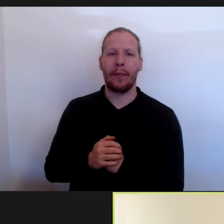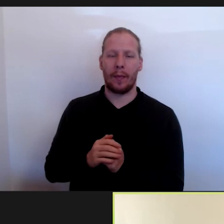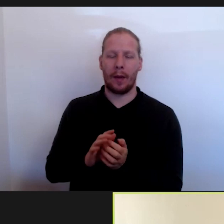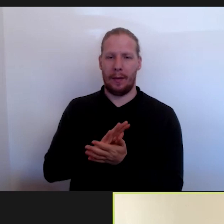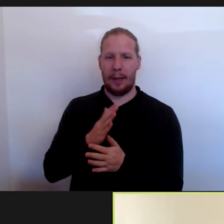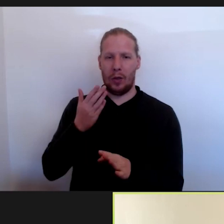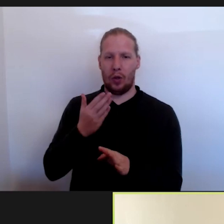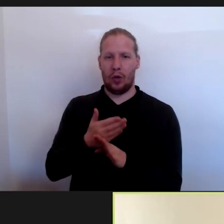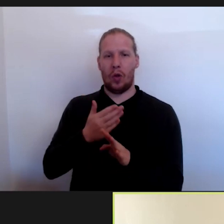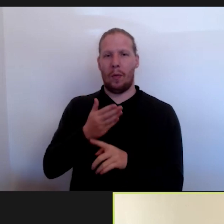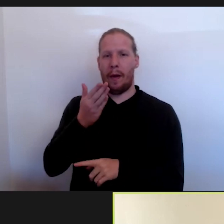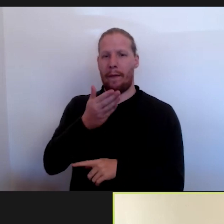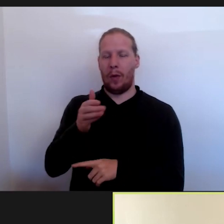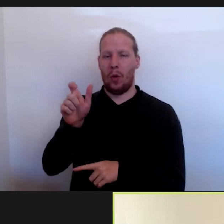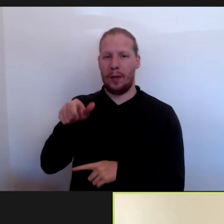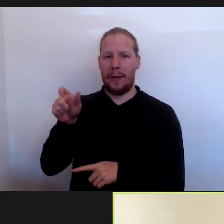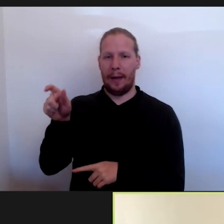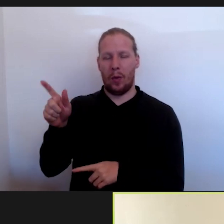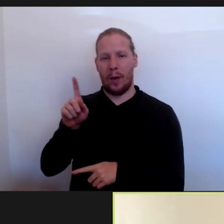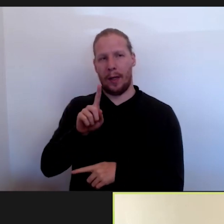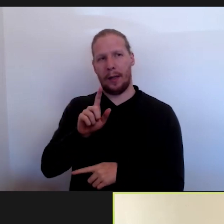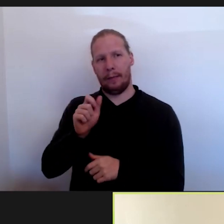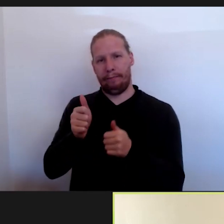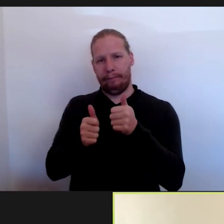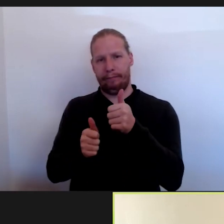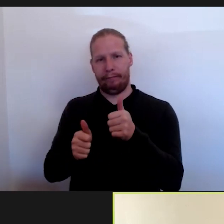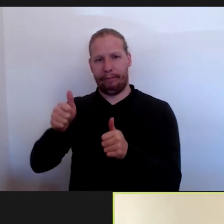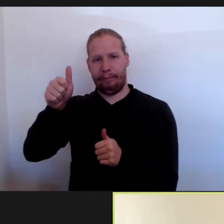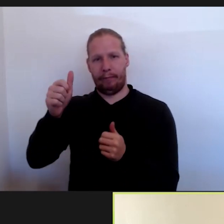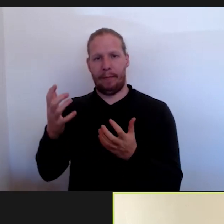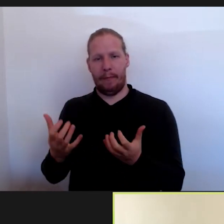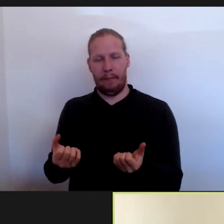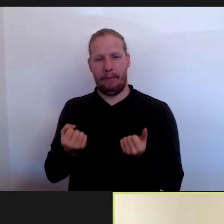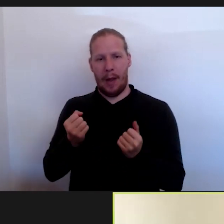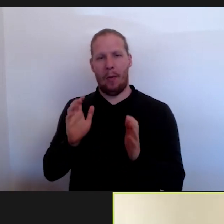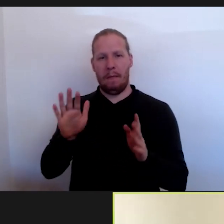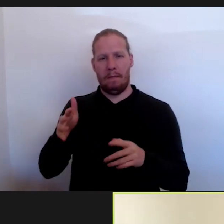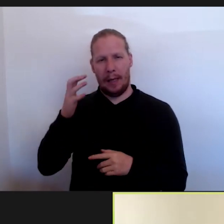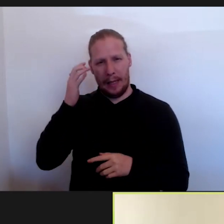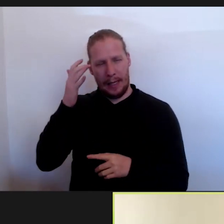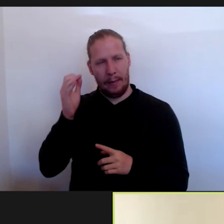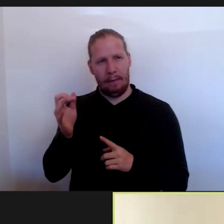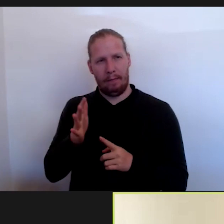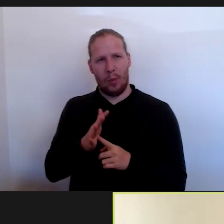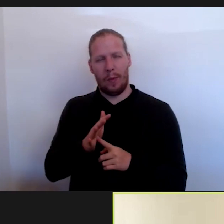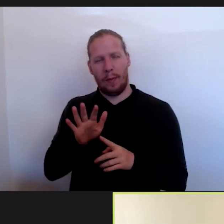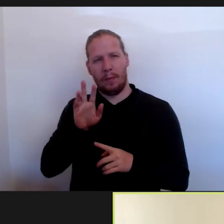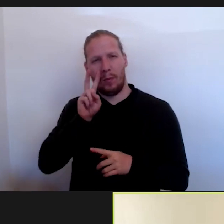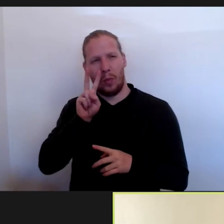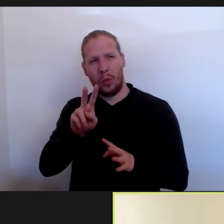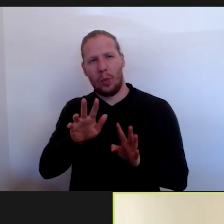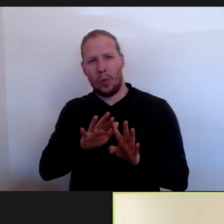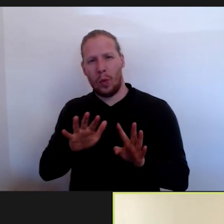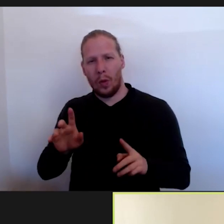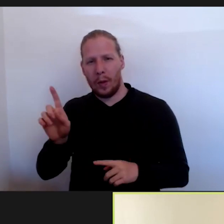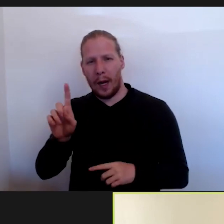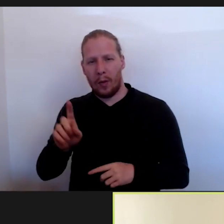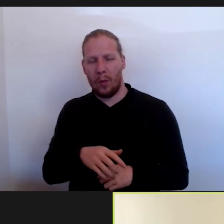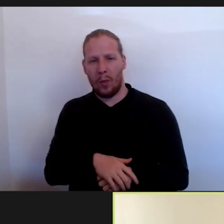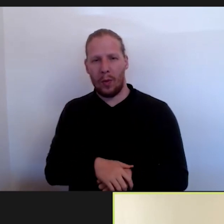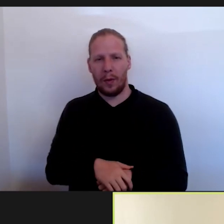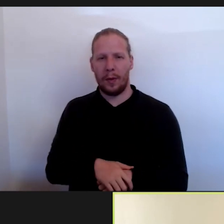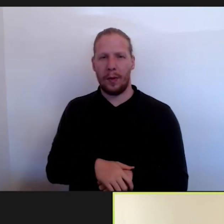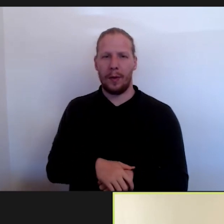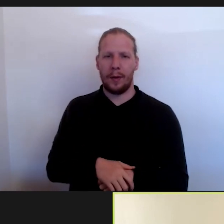people who are in the position of power to really think about critically, what does it look like for them, the meaningful participation? Is